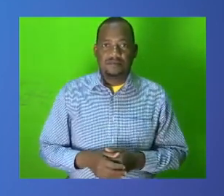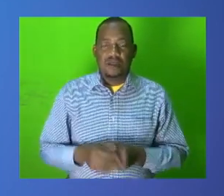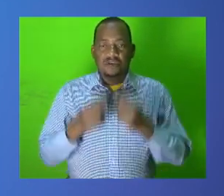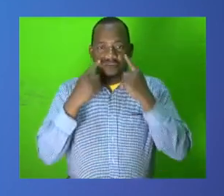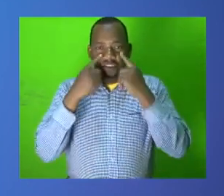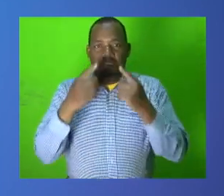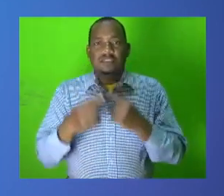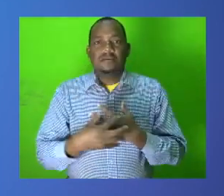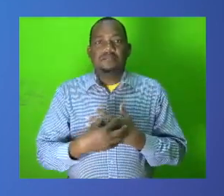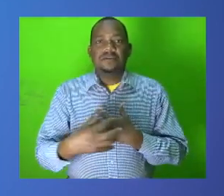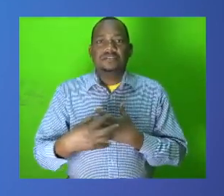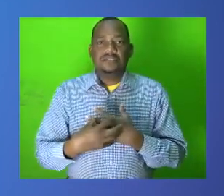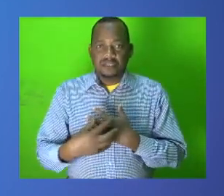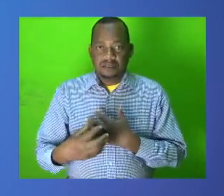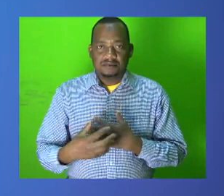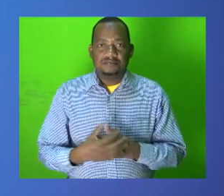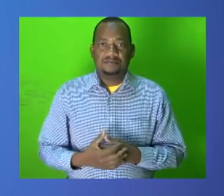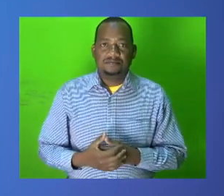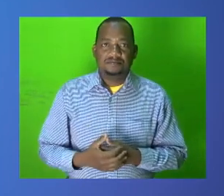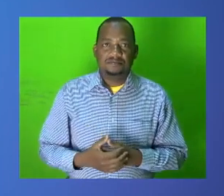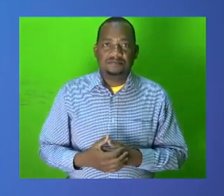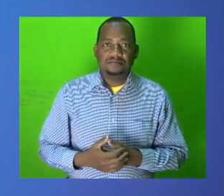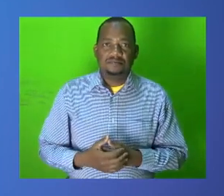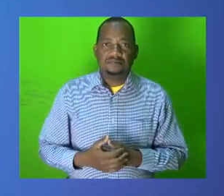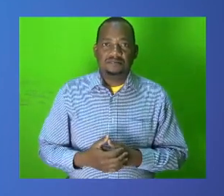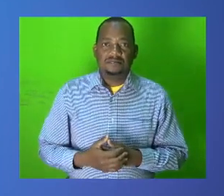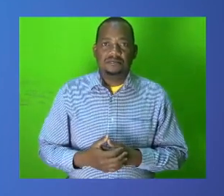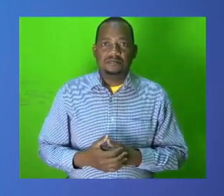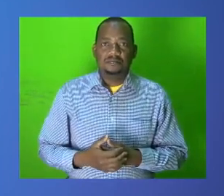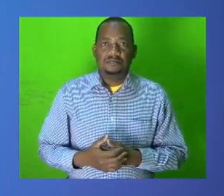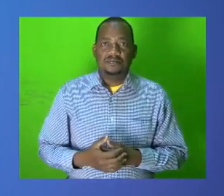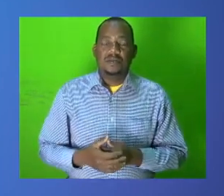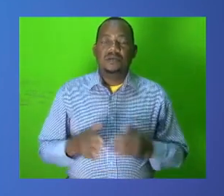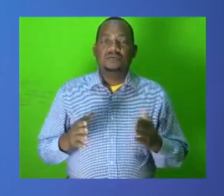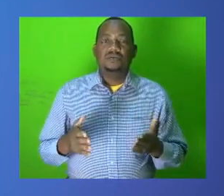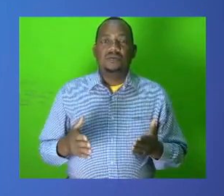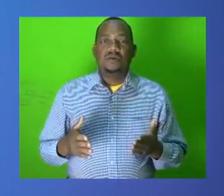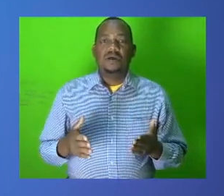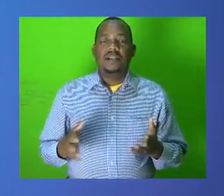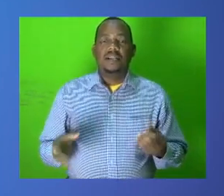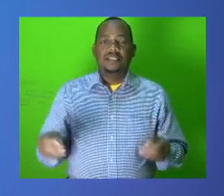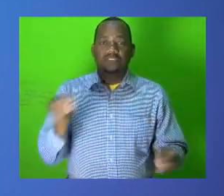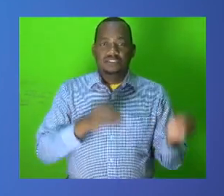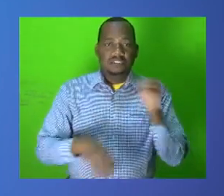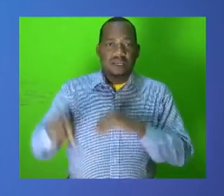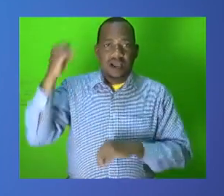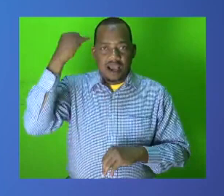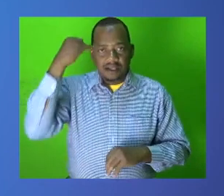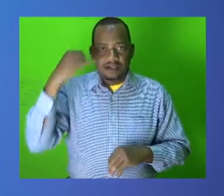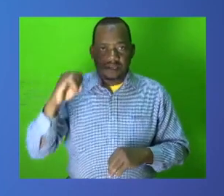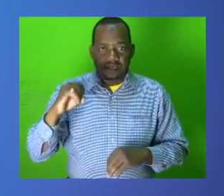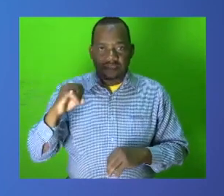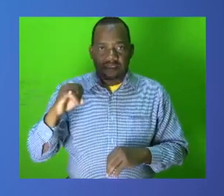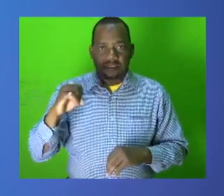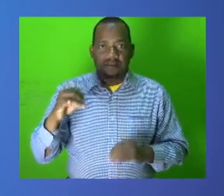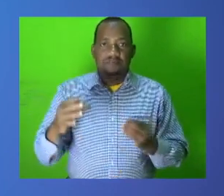you see the picture is an introduction. So now let's share ideas